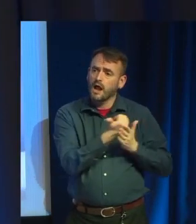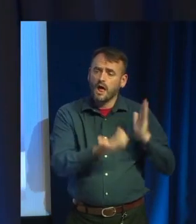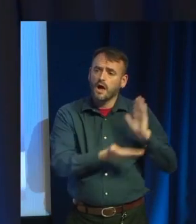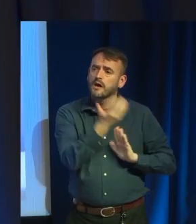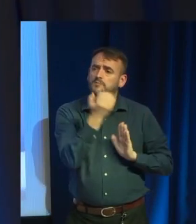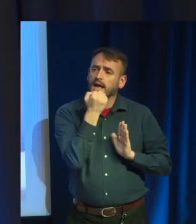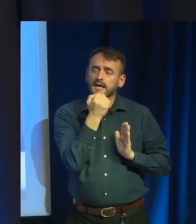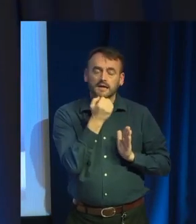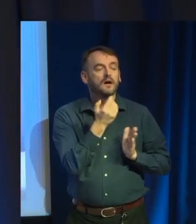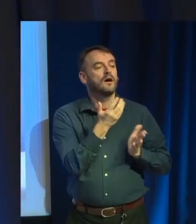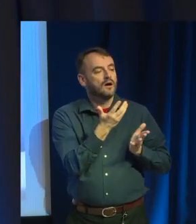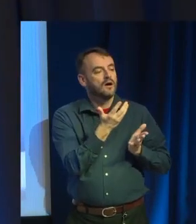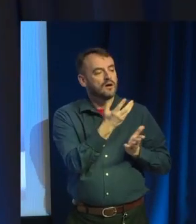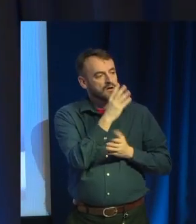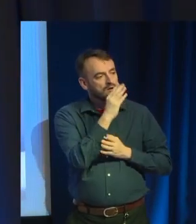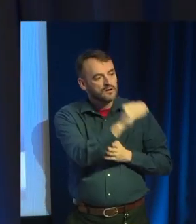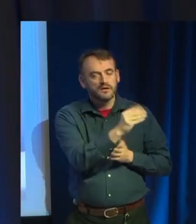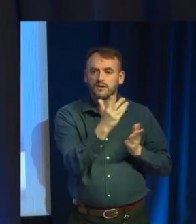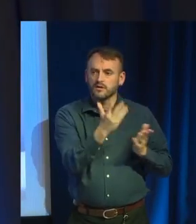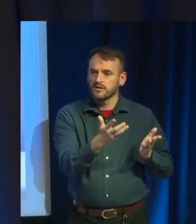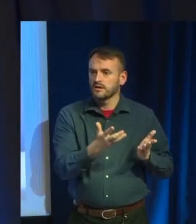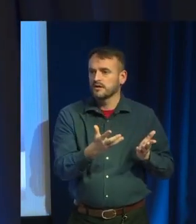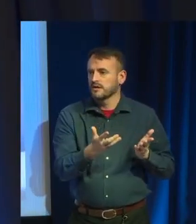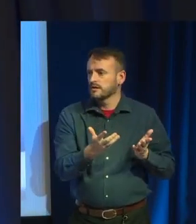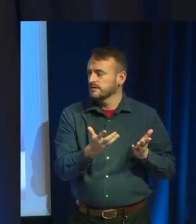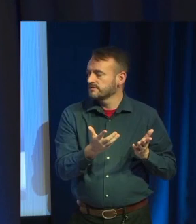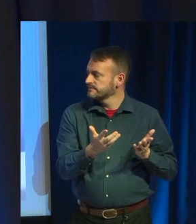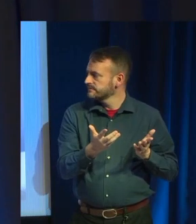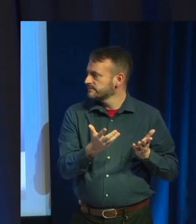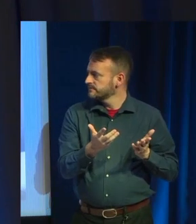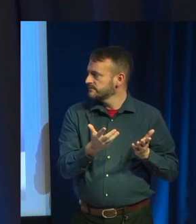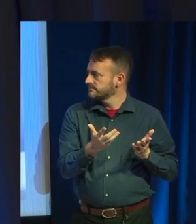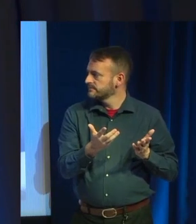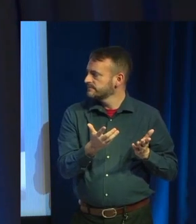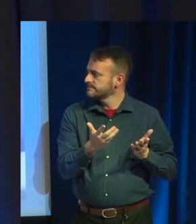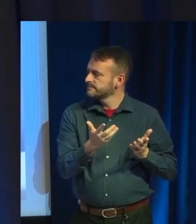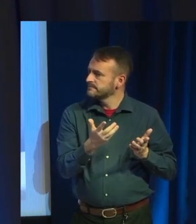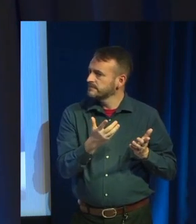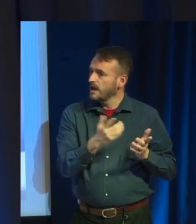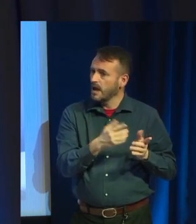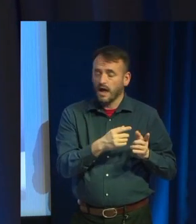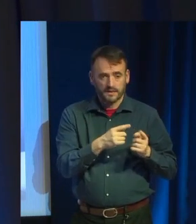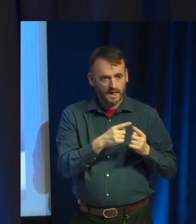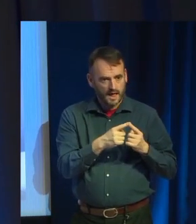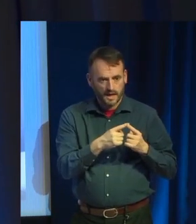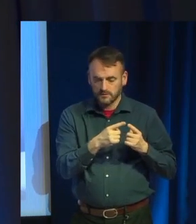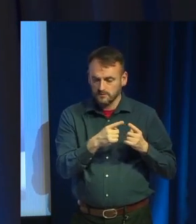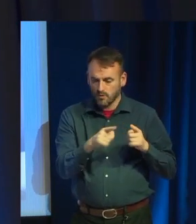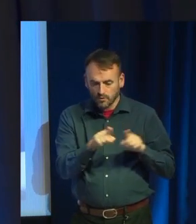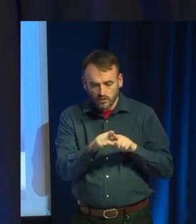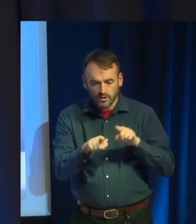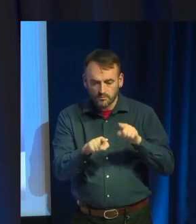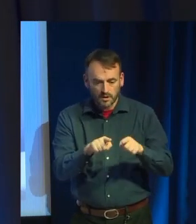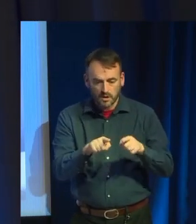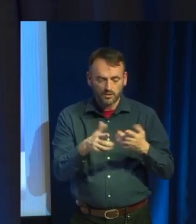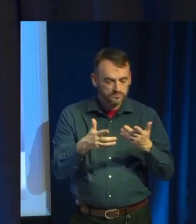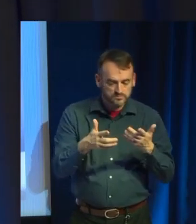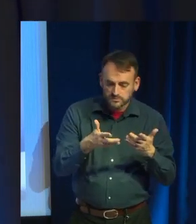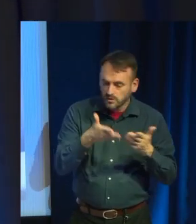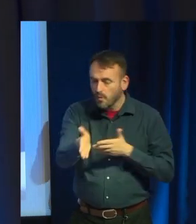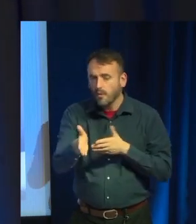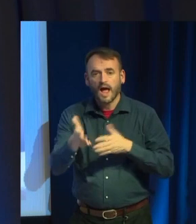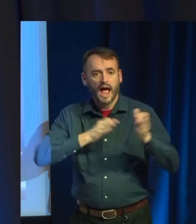We were going to playtest later on. We were going to cast actors, talk to casting directors, stuff like that.